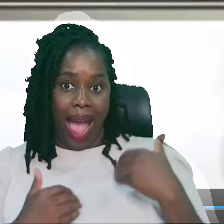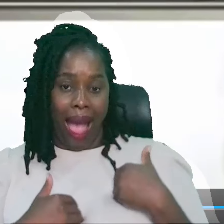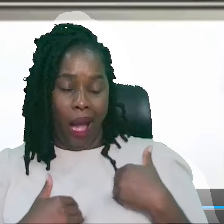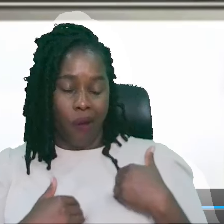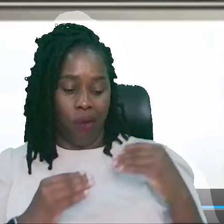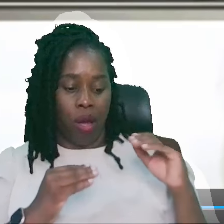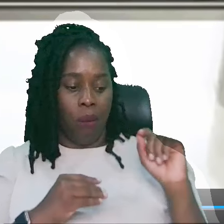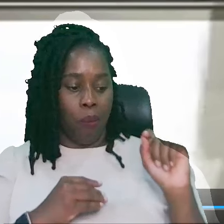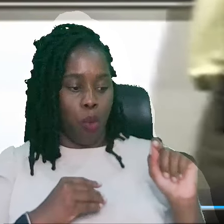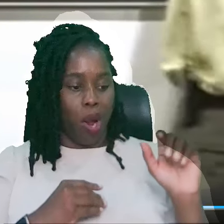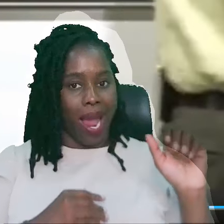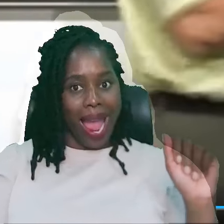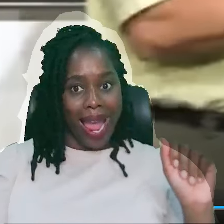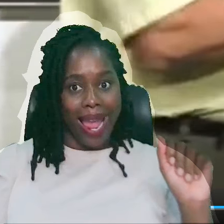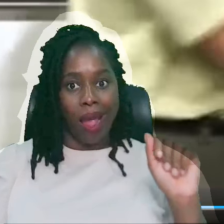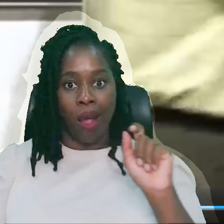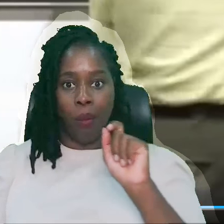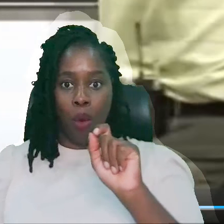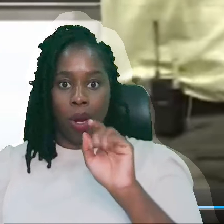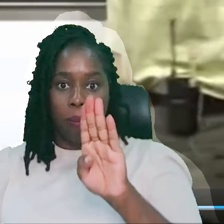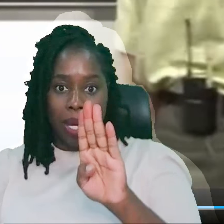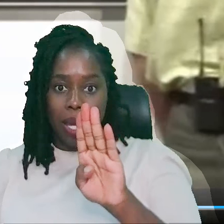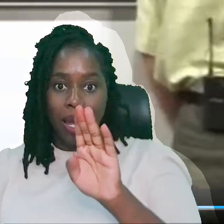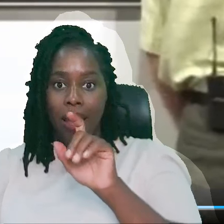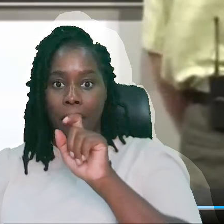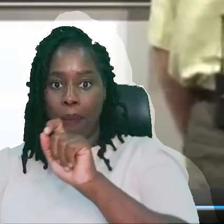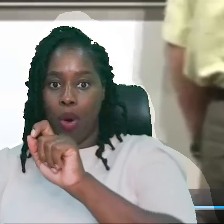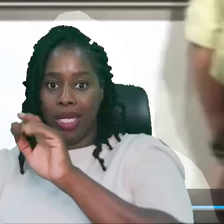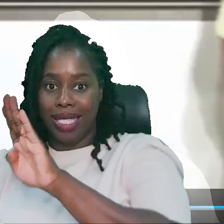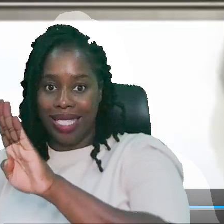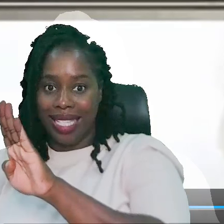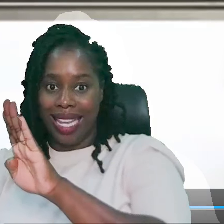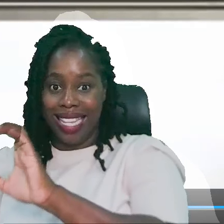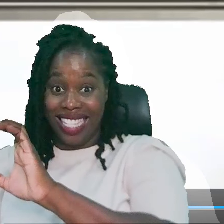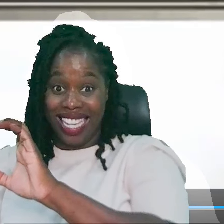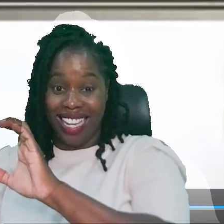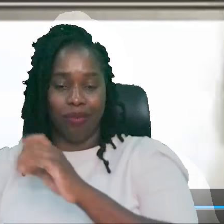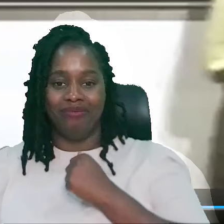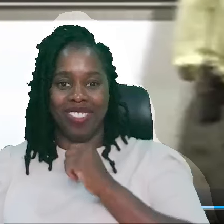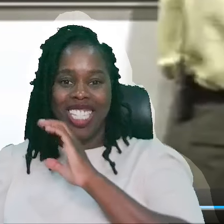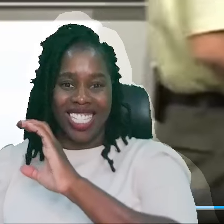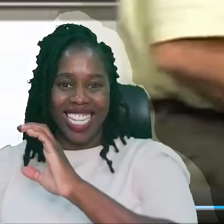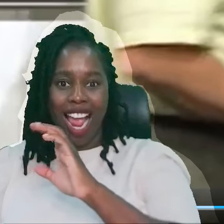B and a point C, and they're all lined up on a line,